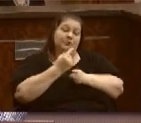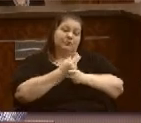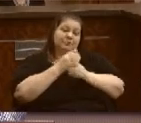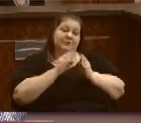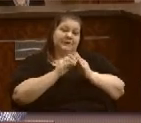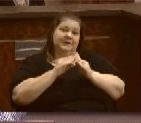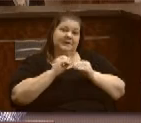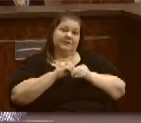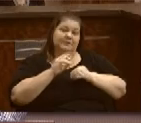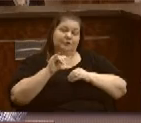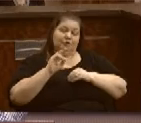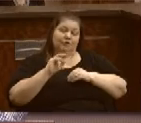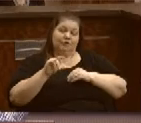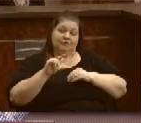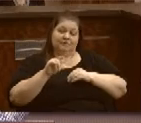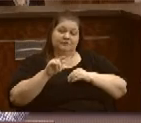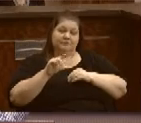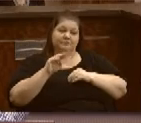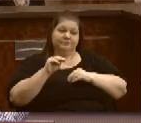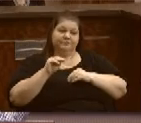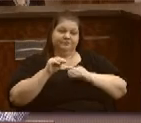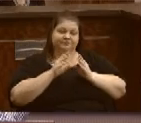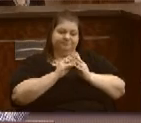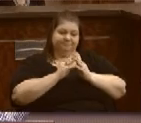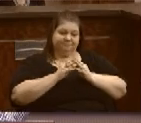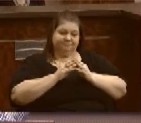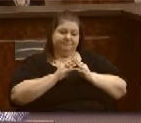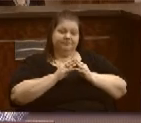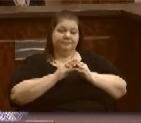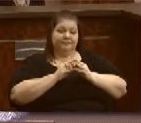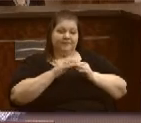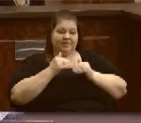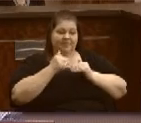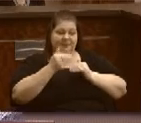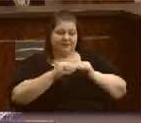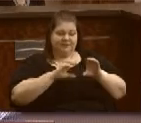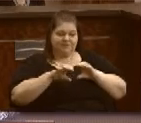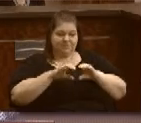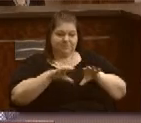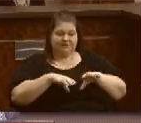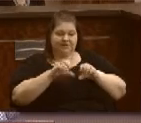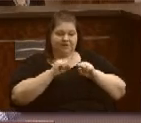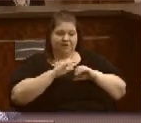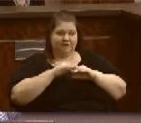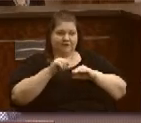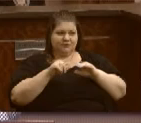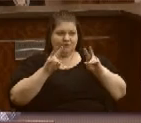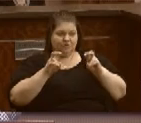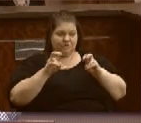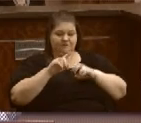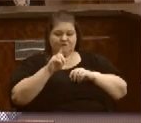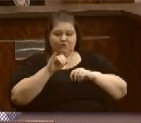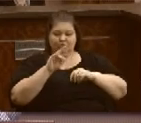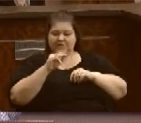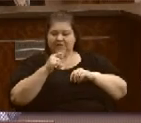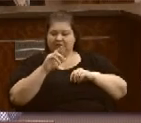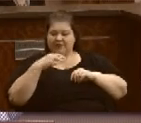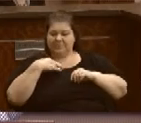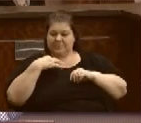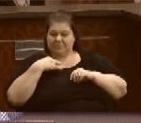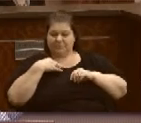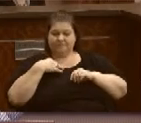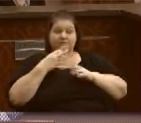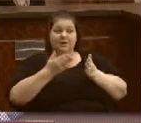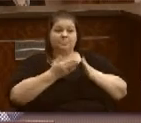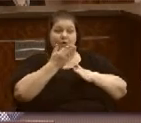Planning Commission held on October 20th, 2015, the following action was taken on the subject zoning application. On